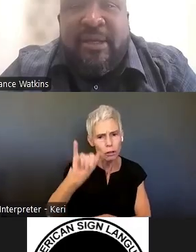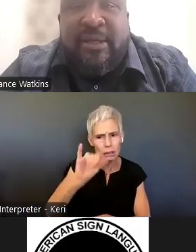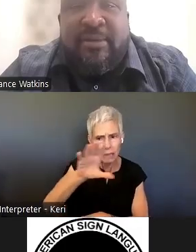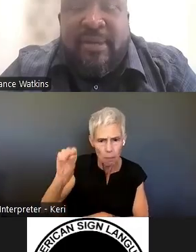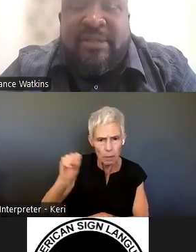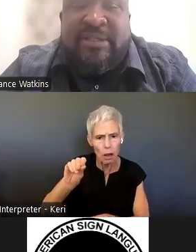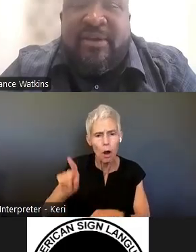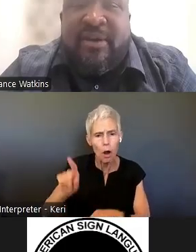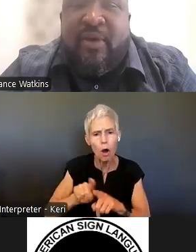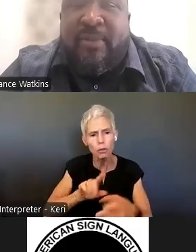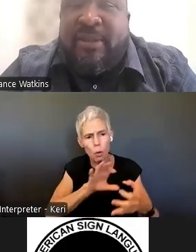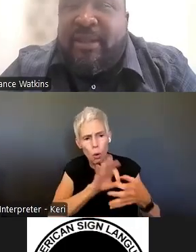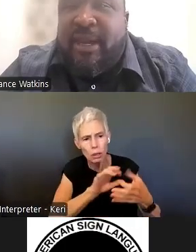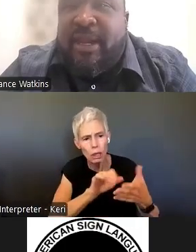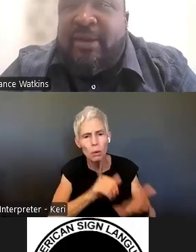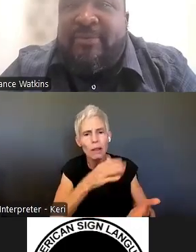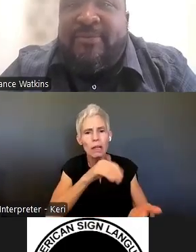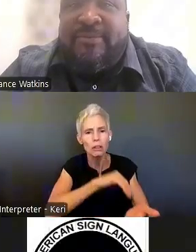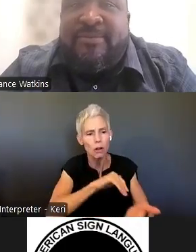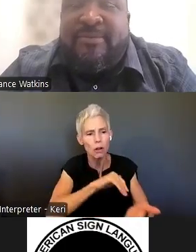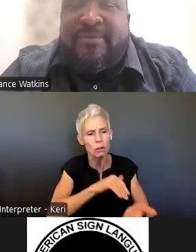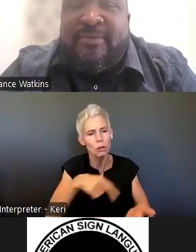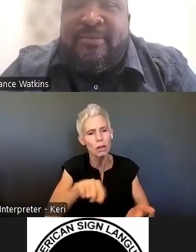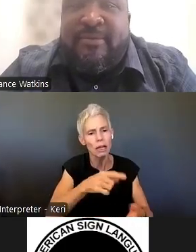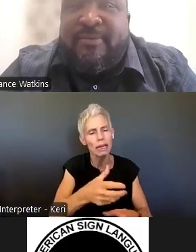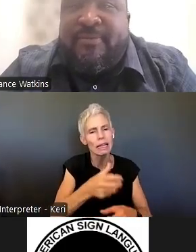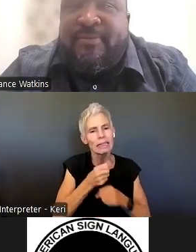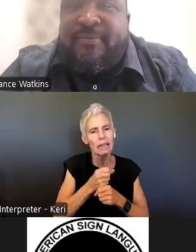get the necessary equipment that they need.